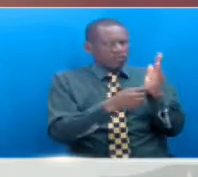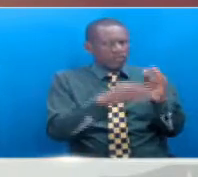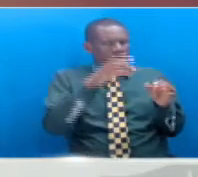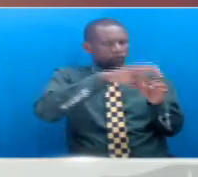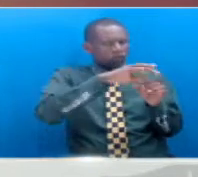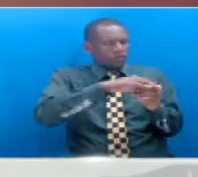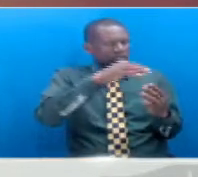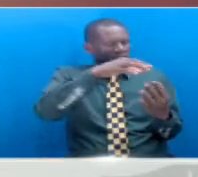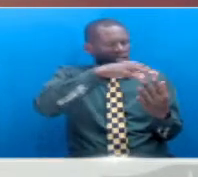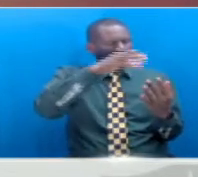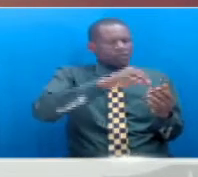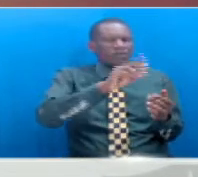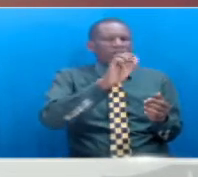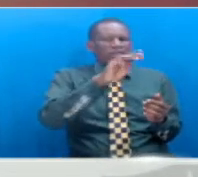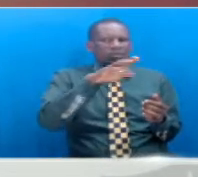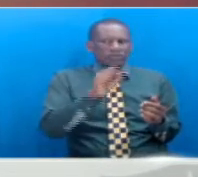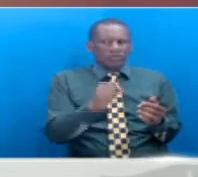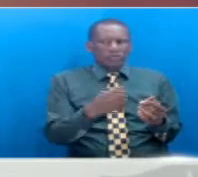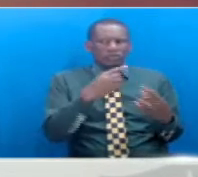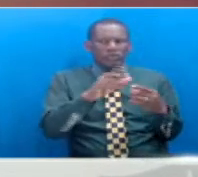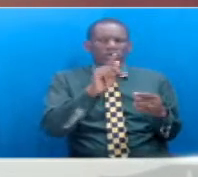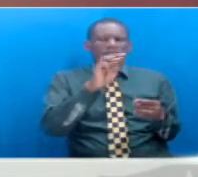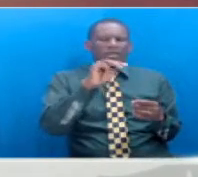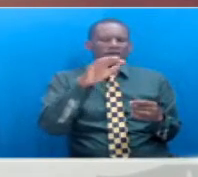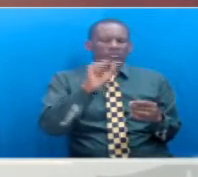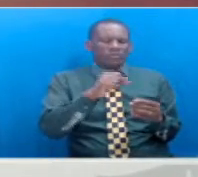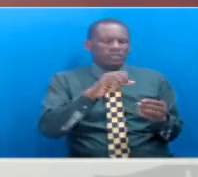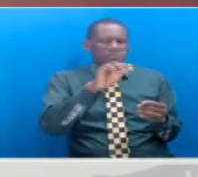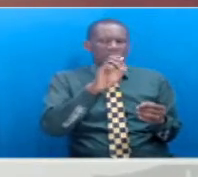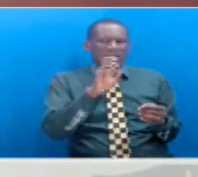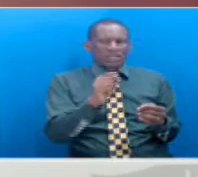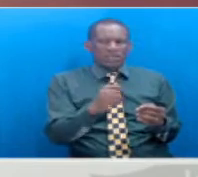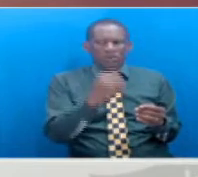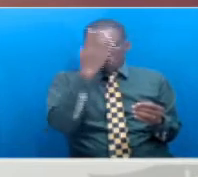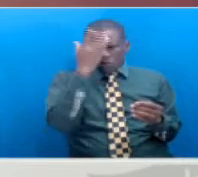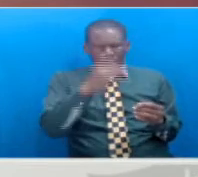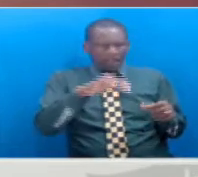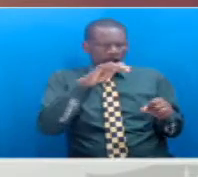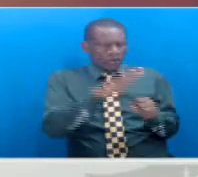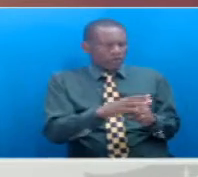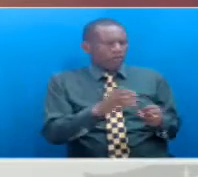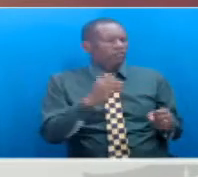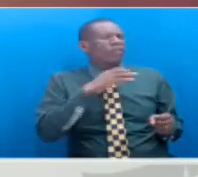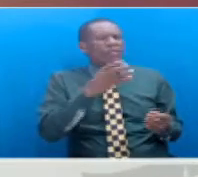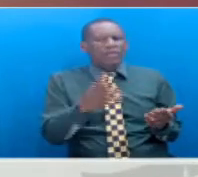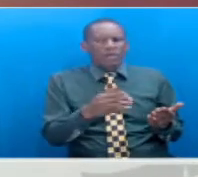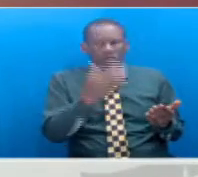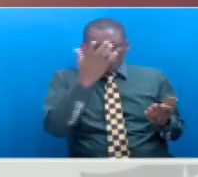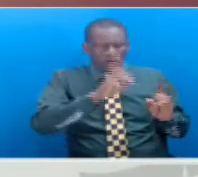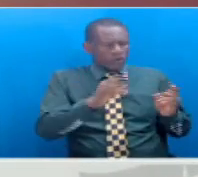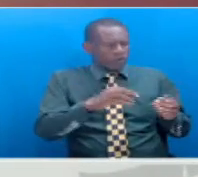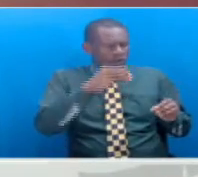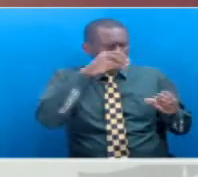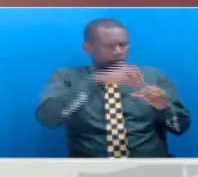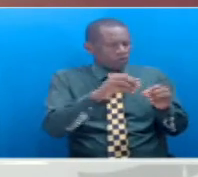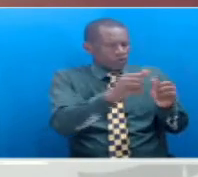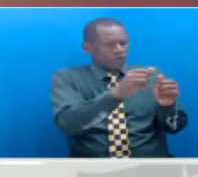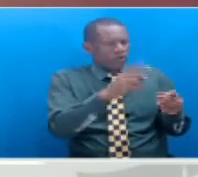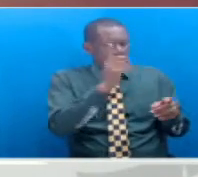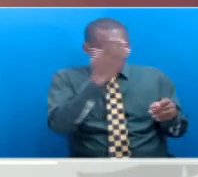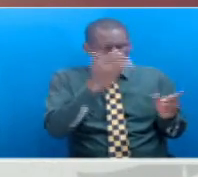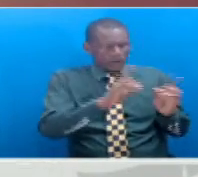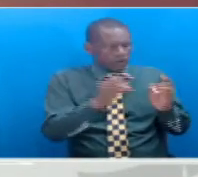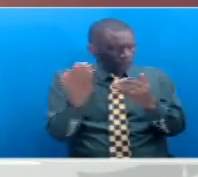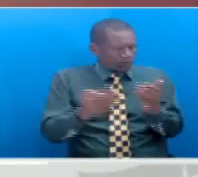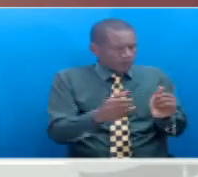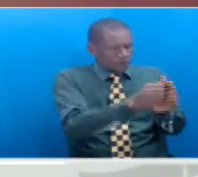voter identification, right? You talked of the KIMS kits. Yes. Why is there so much of a furore? Why can they not accompany each other, as